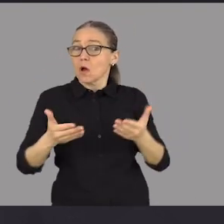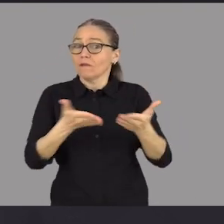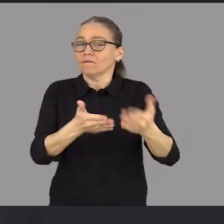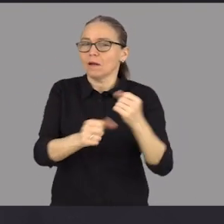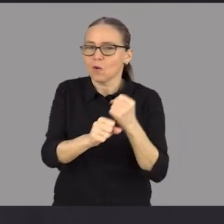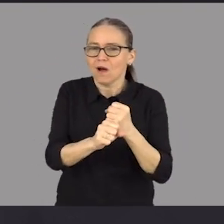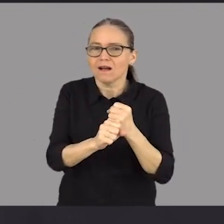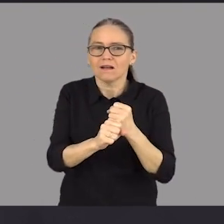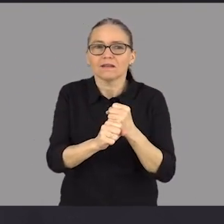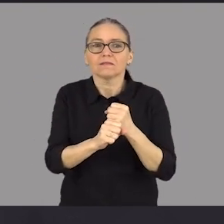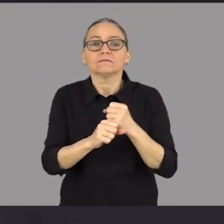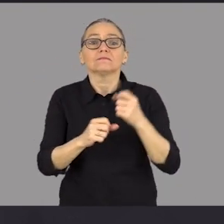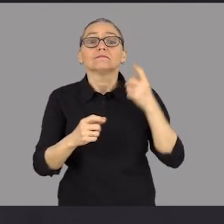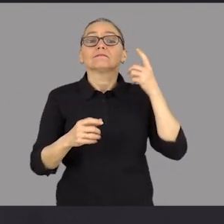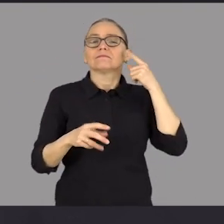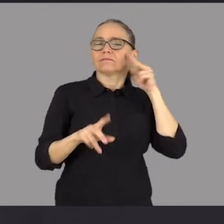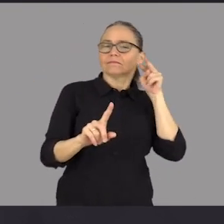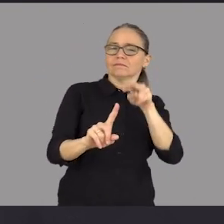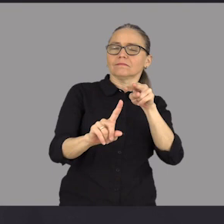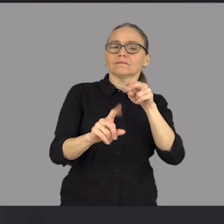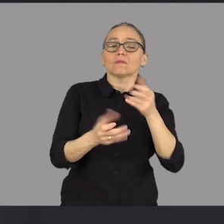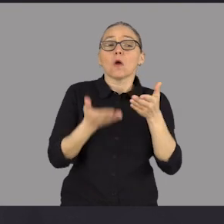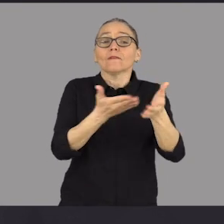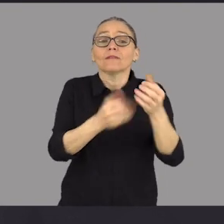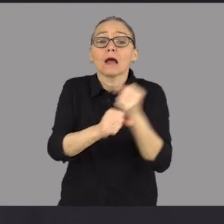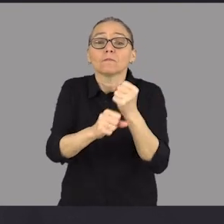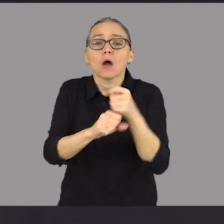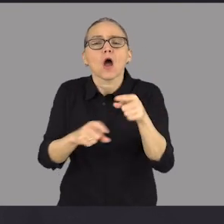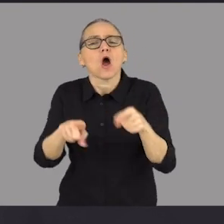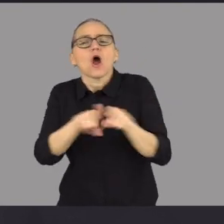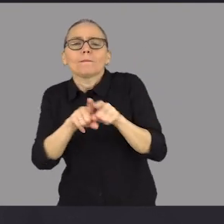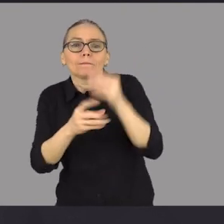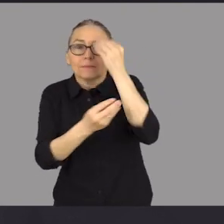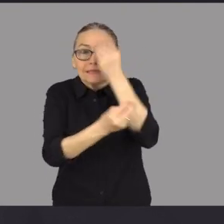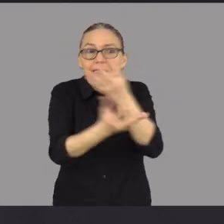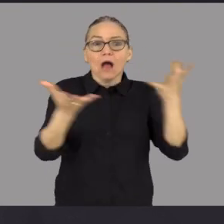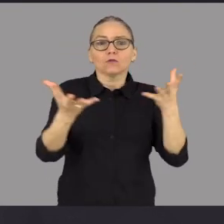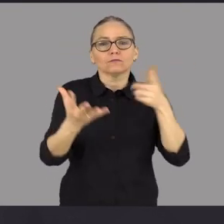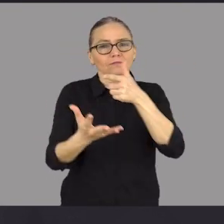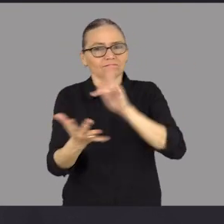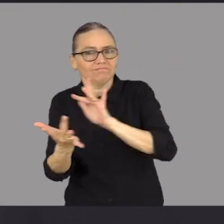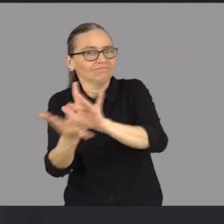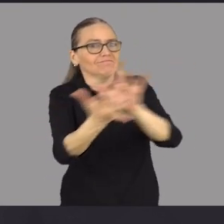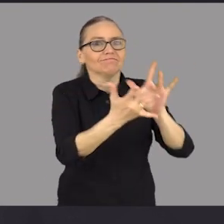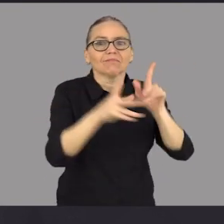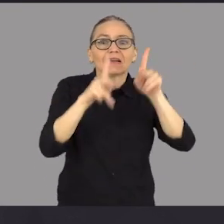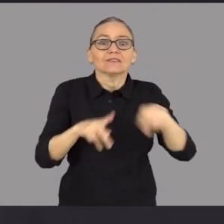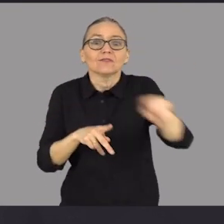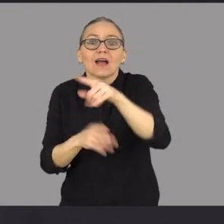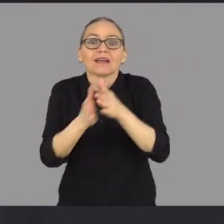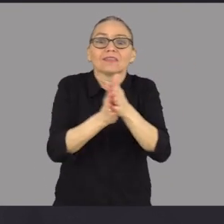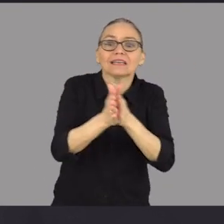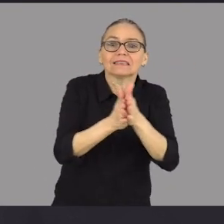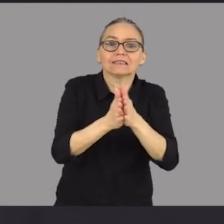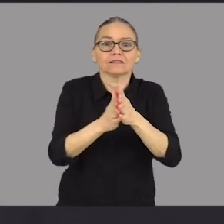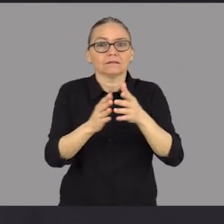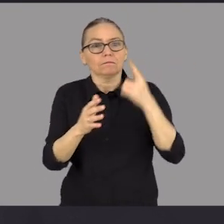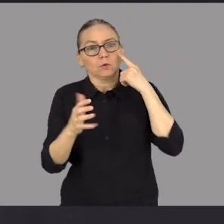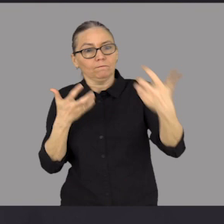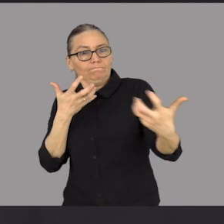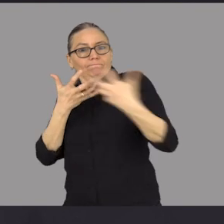recruitment process, which is job posting. Think of the job posting as a message you are communicating to